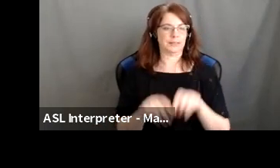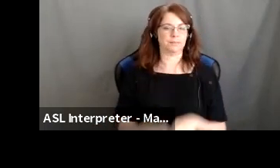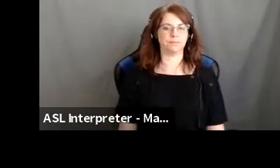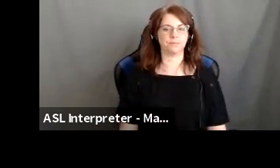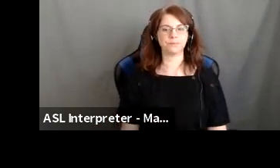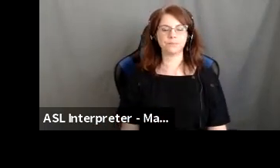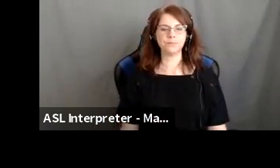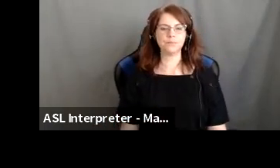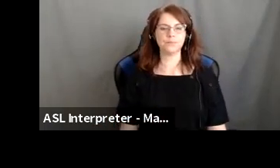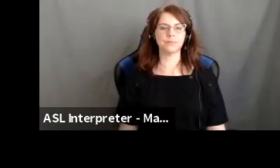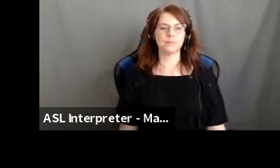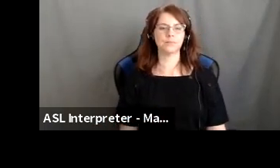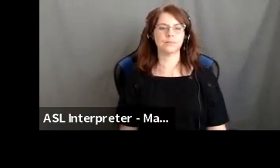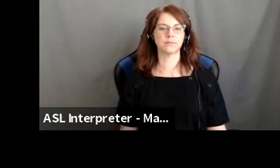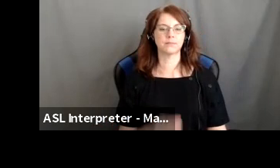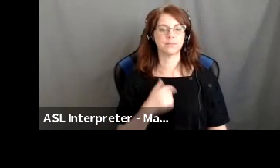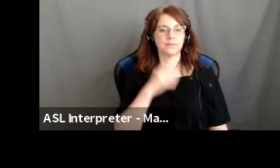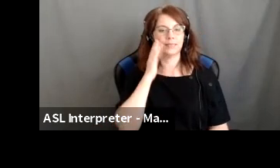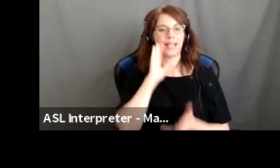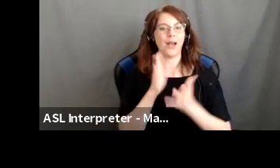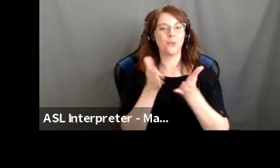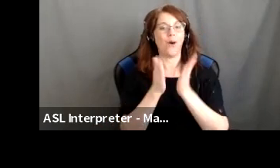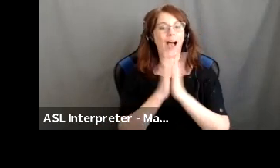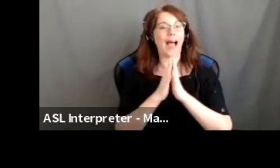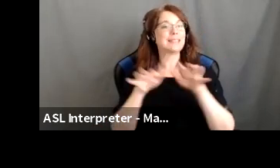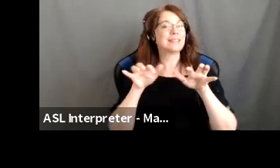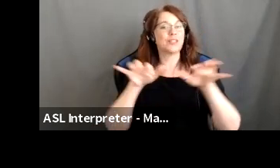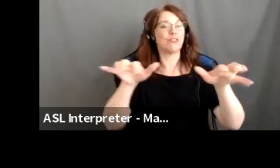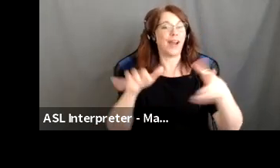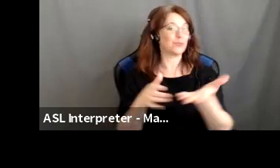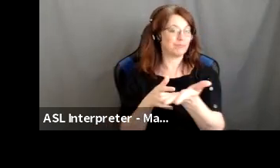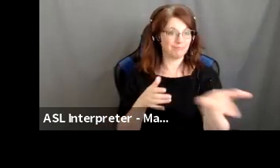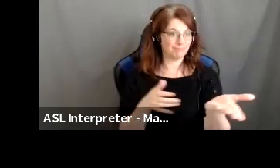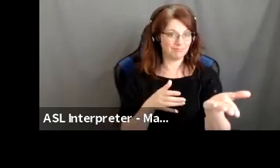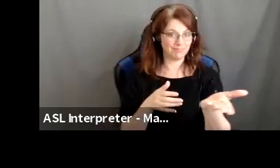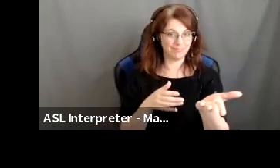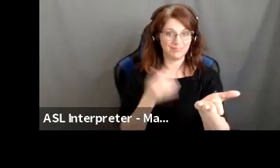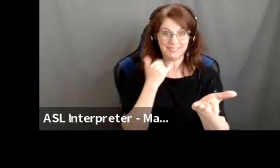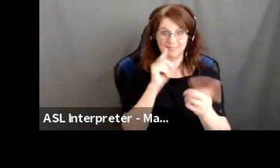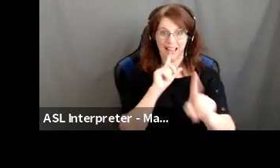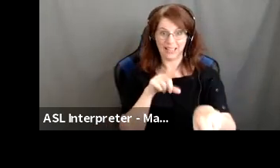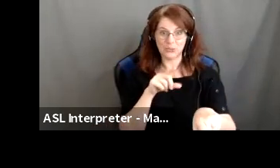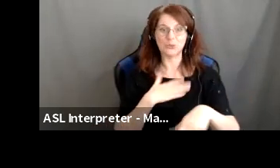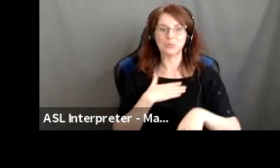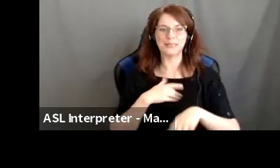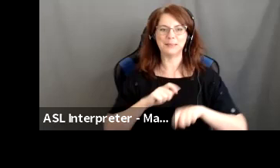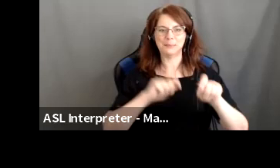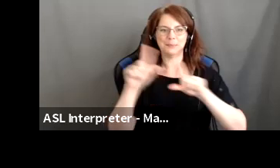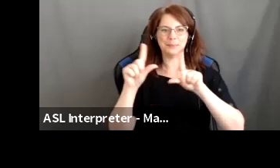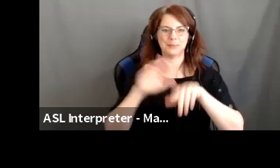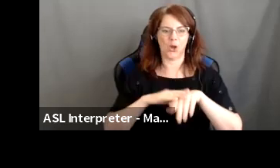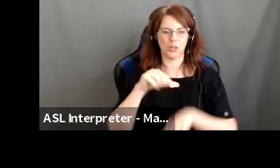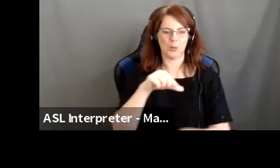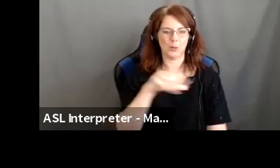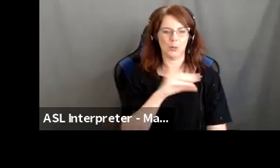I'm going to ask these to the crowd, and if you have an answer, please post it in the